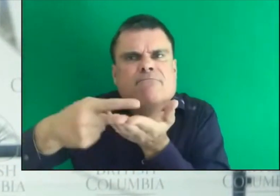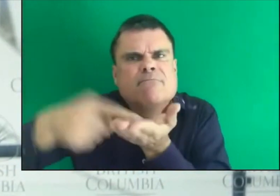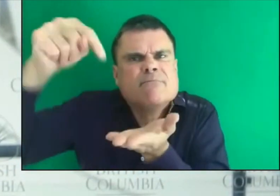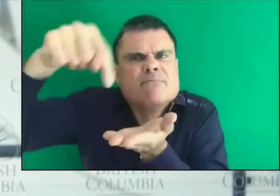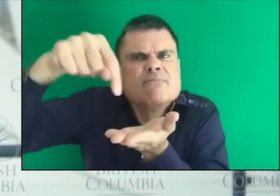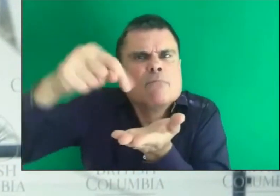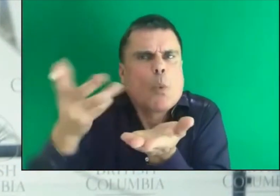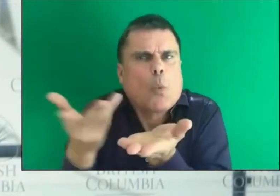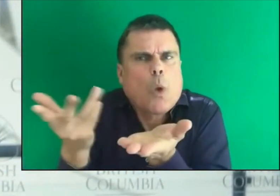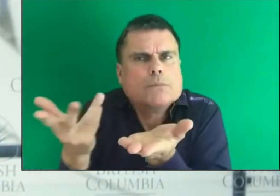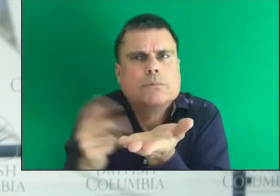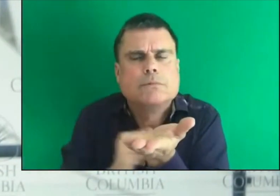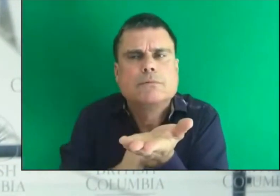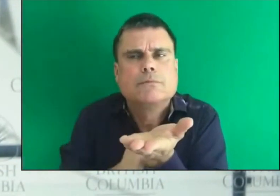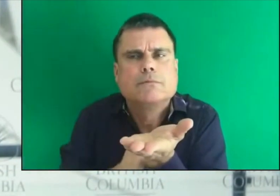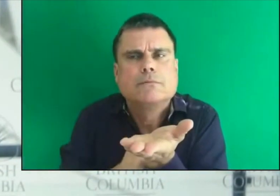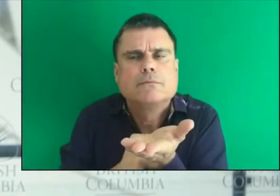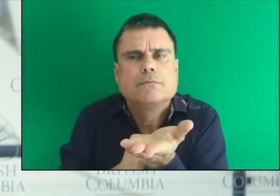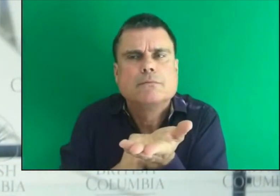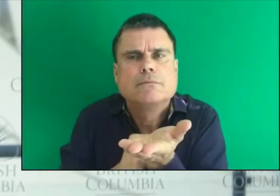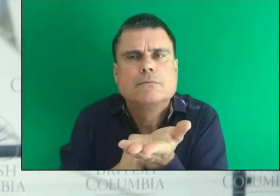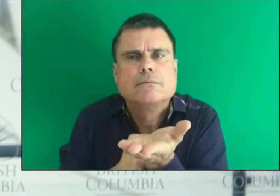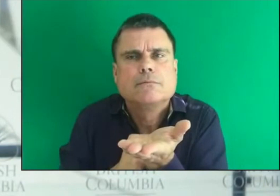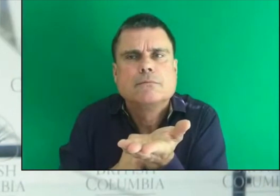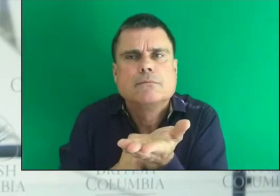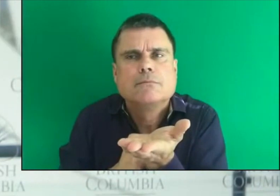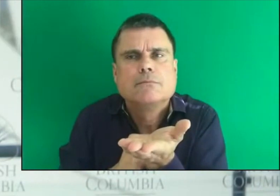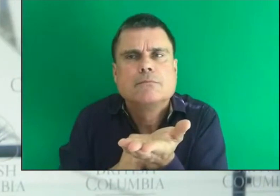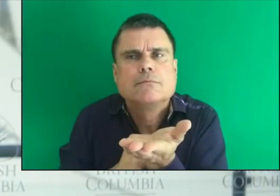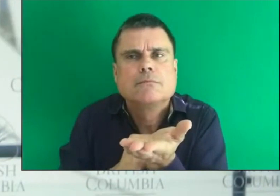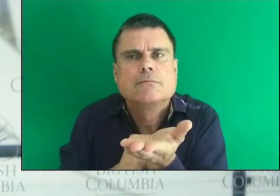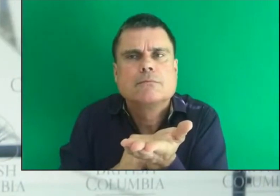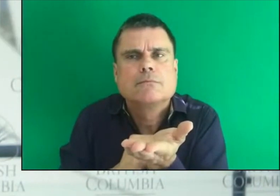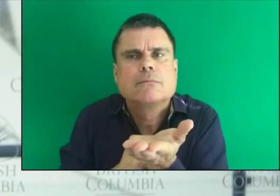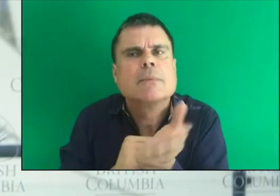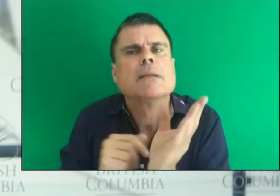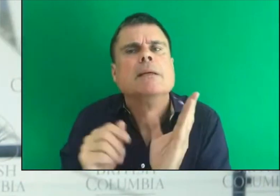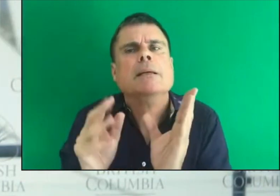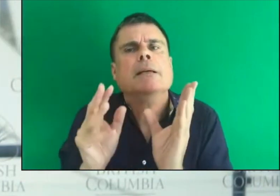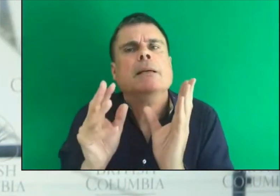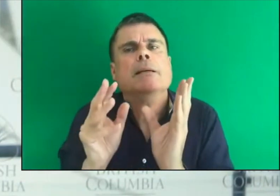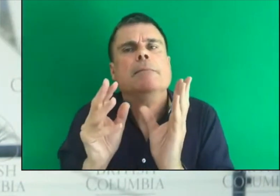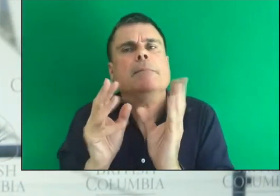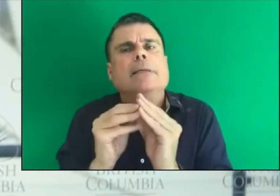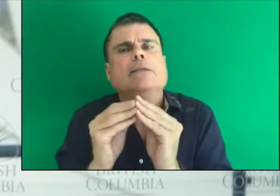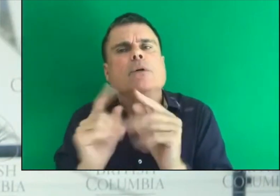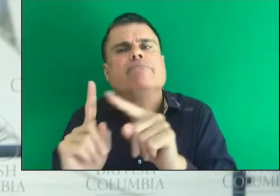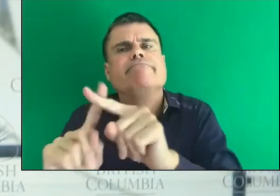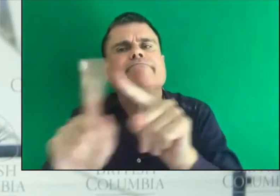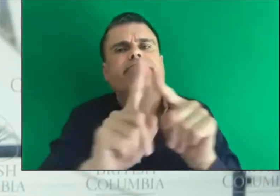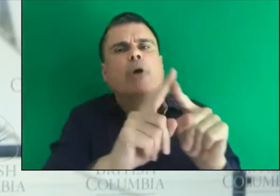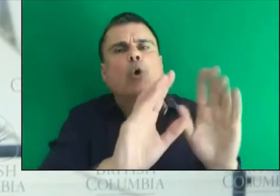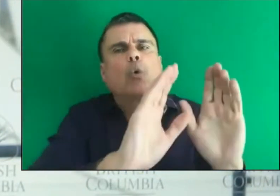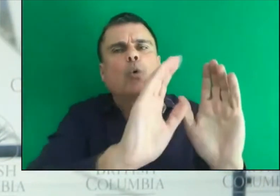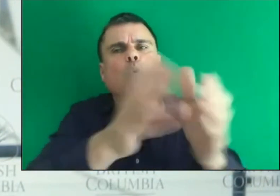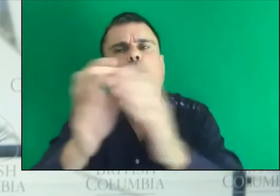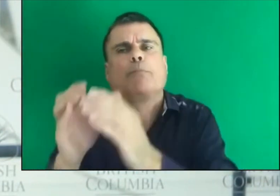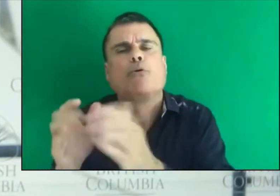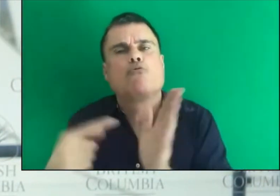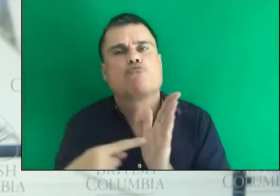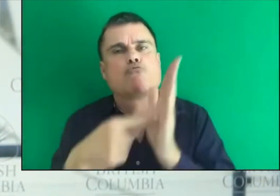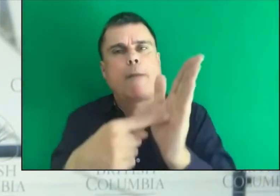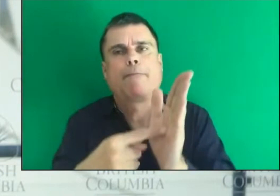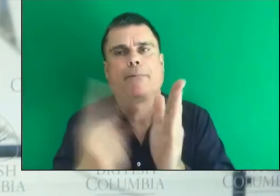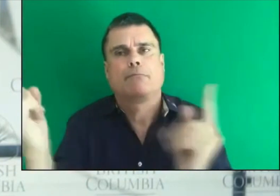understanding, there was a meeting between Premier Horgan and influential members and residents in the Fraser